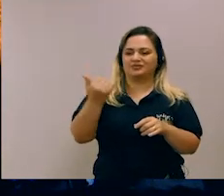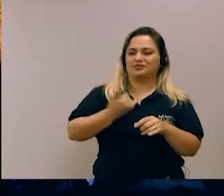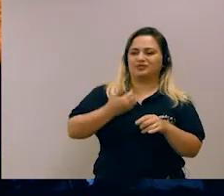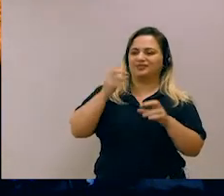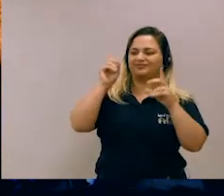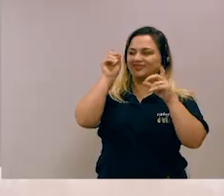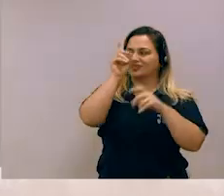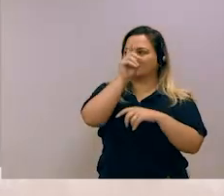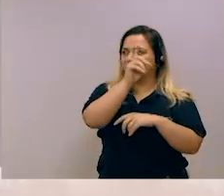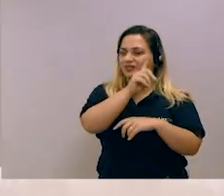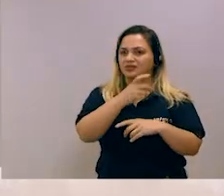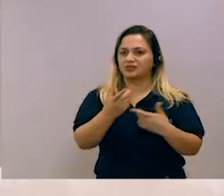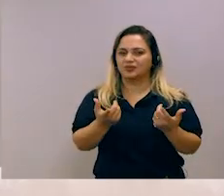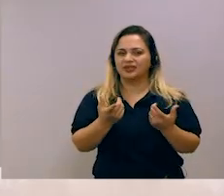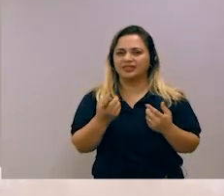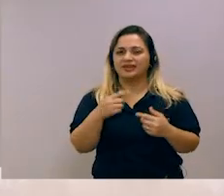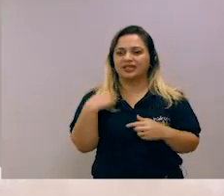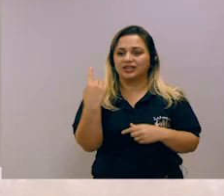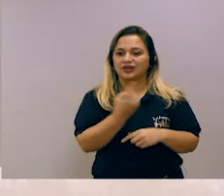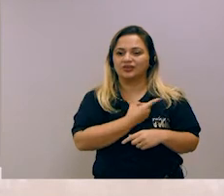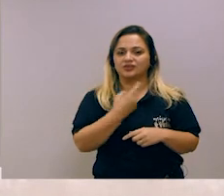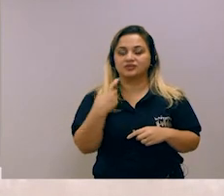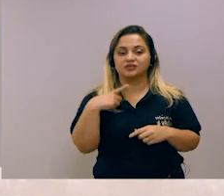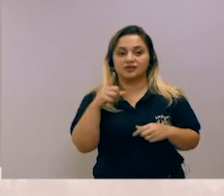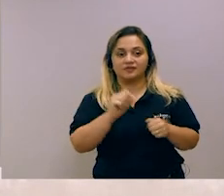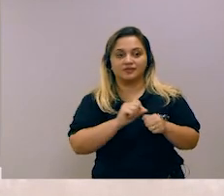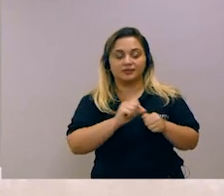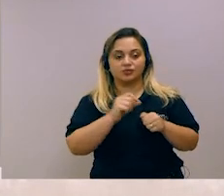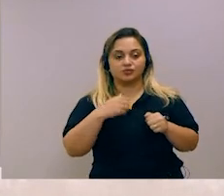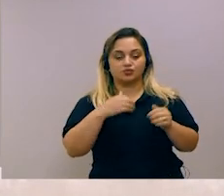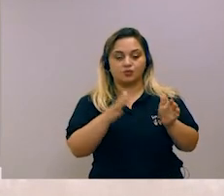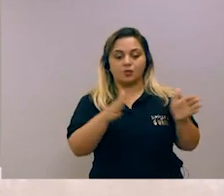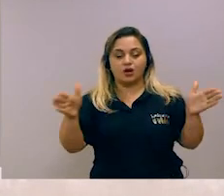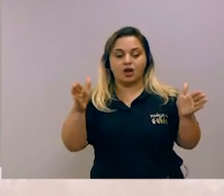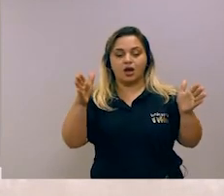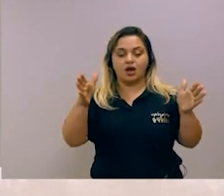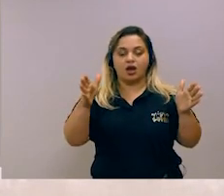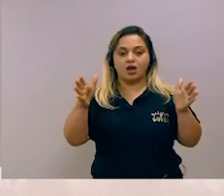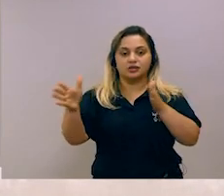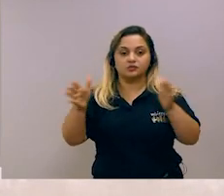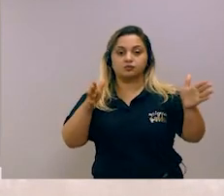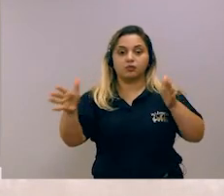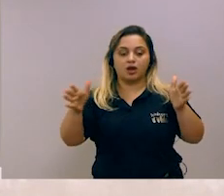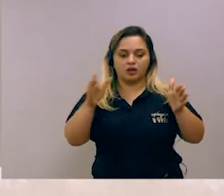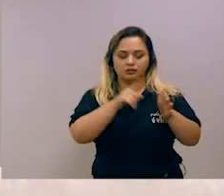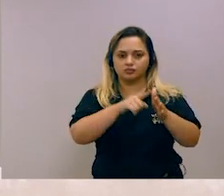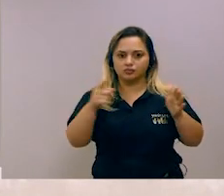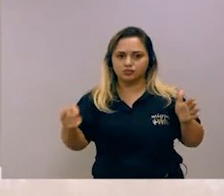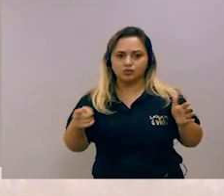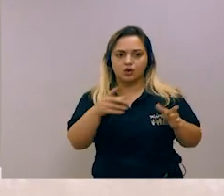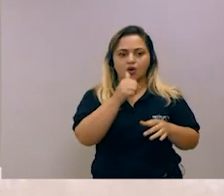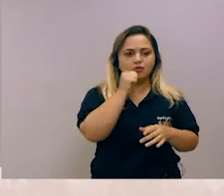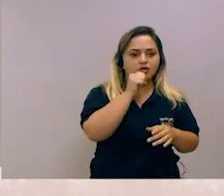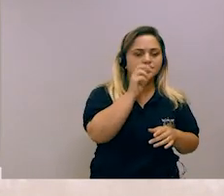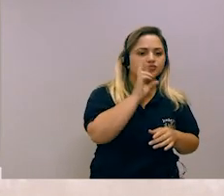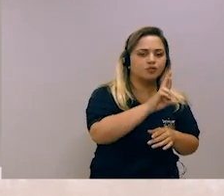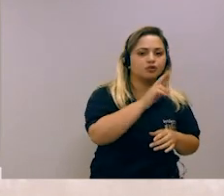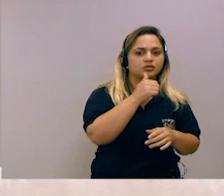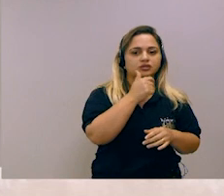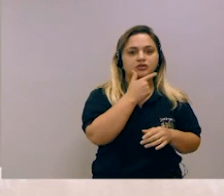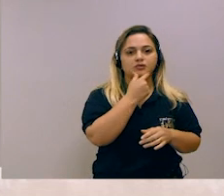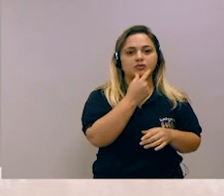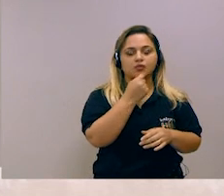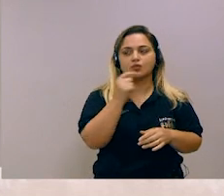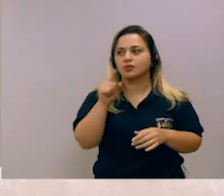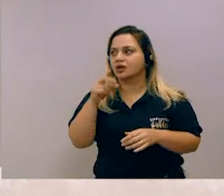and girls' answers. So we thought, how we can cope with this difficulty? Luckily, we have in